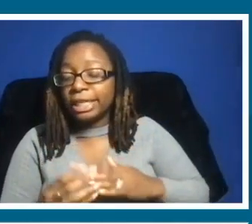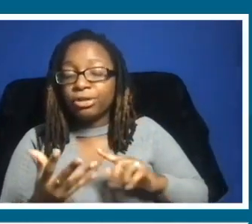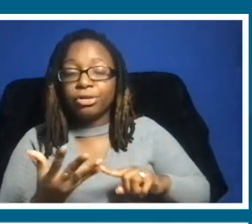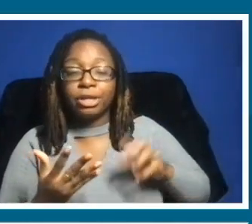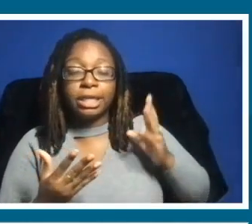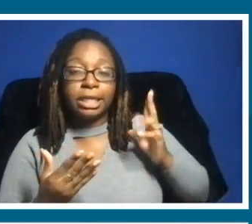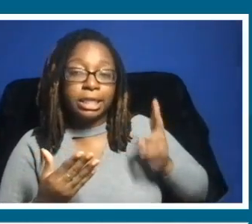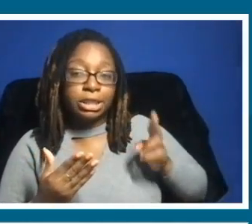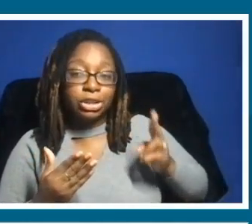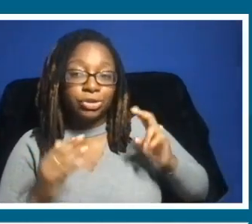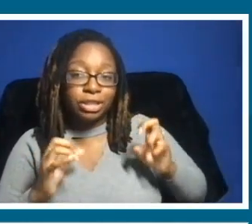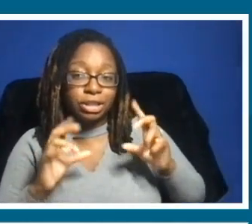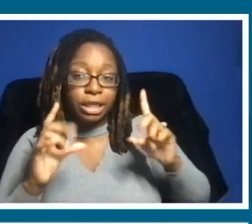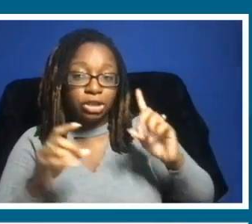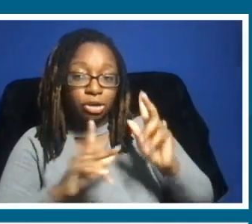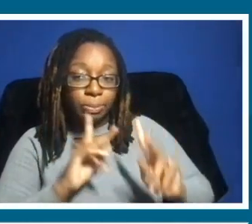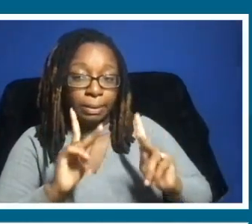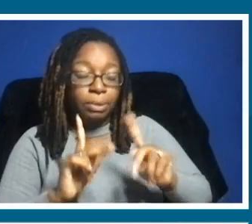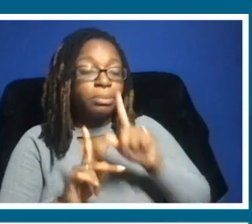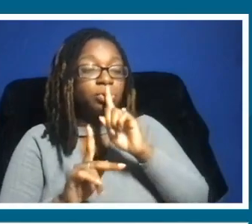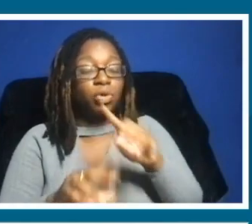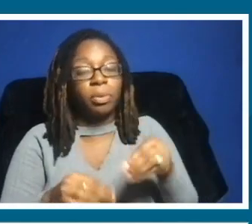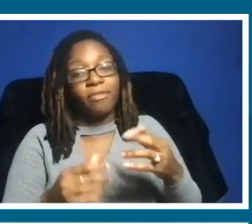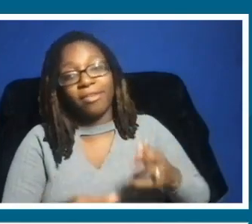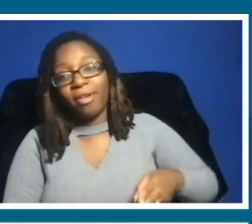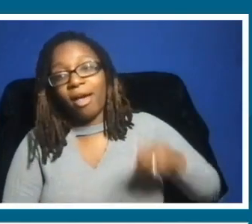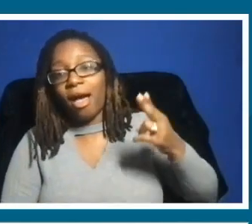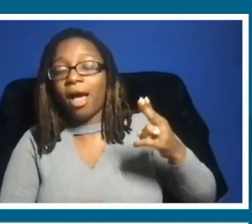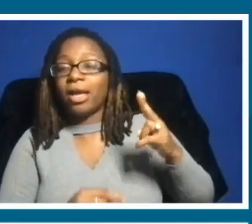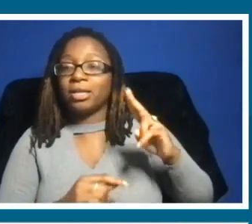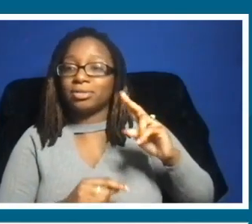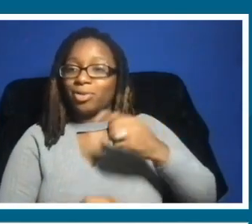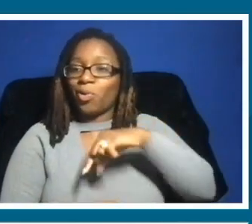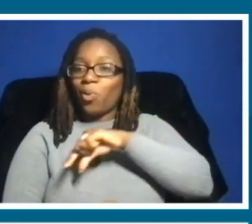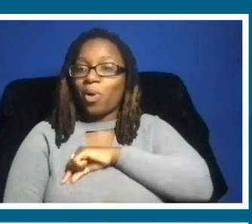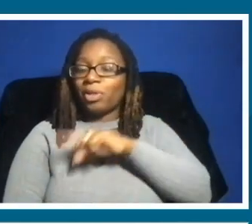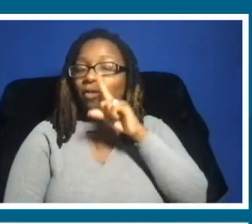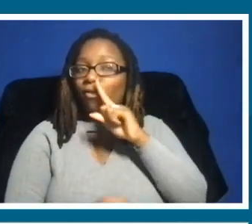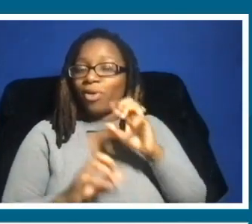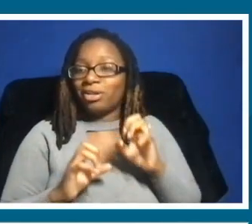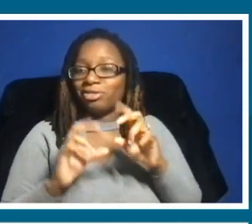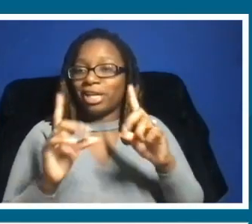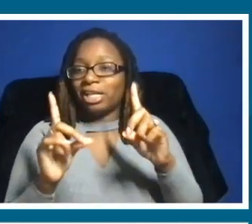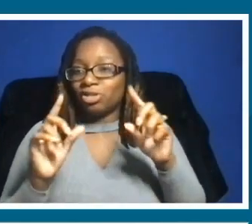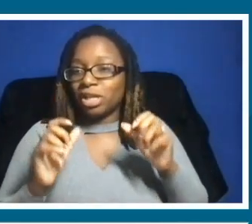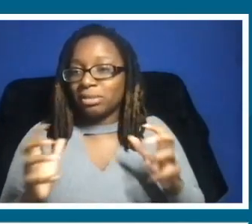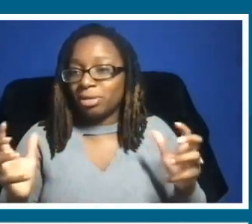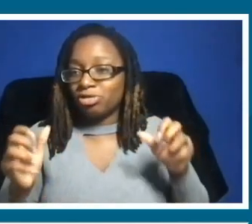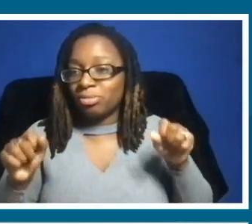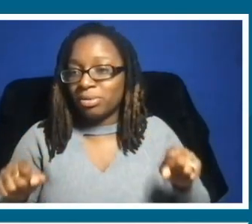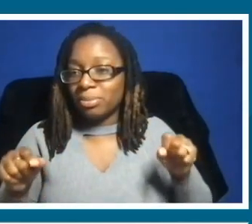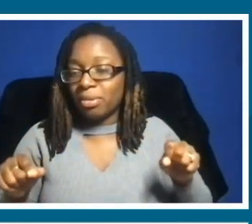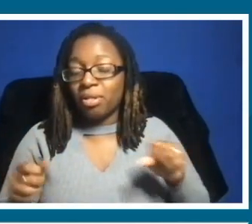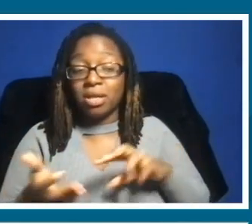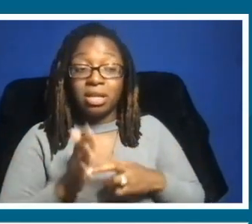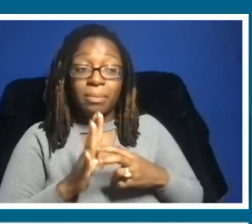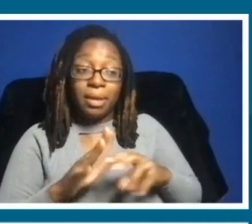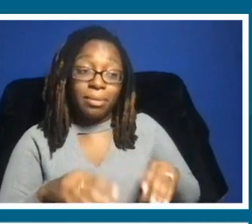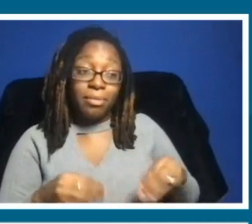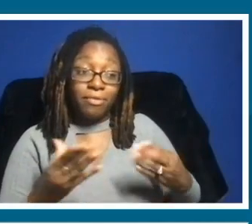to provide the highest quality history education possible. And that means providing